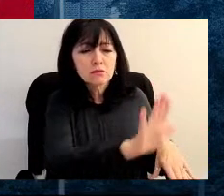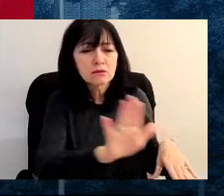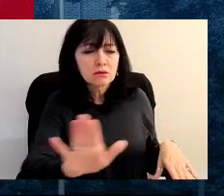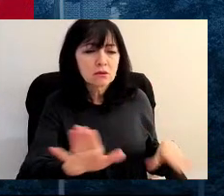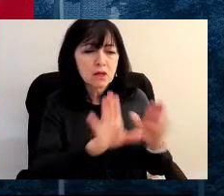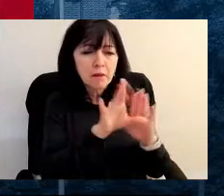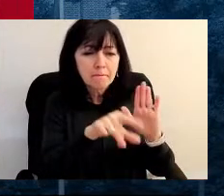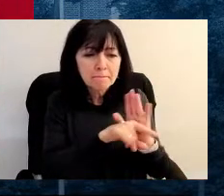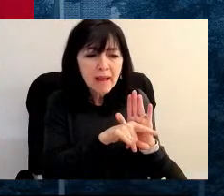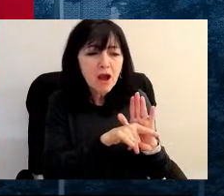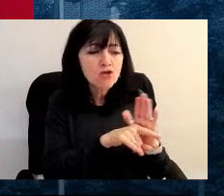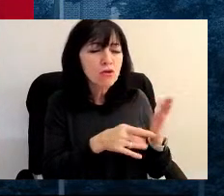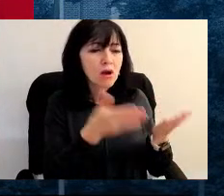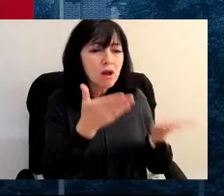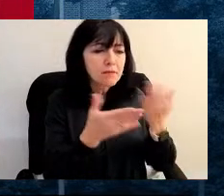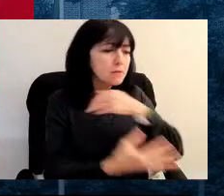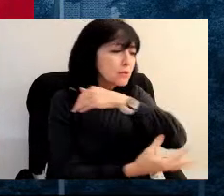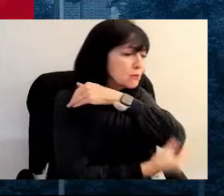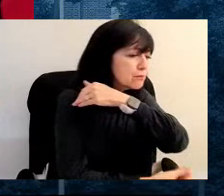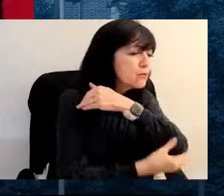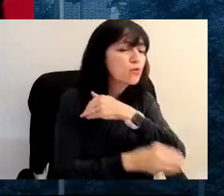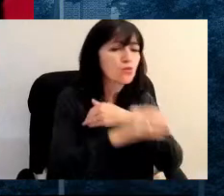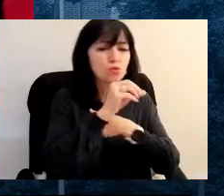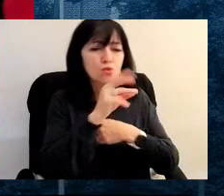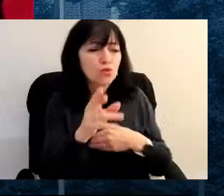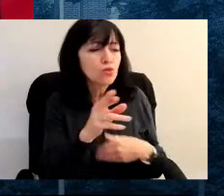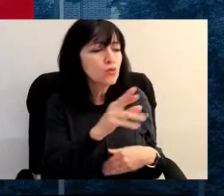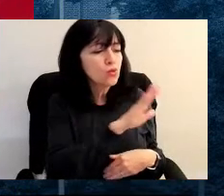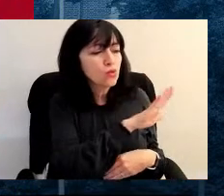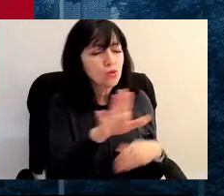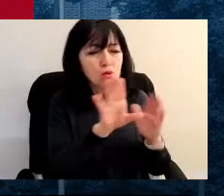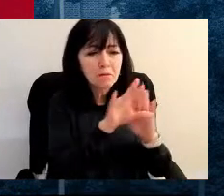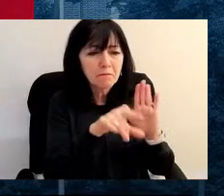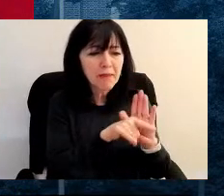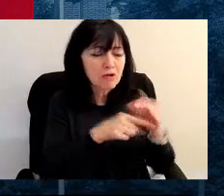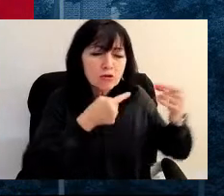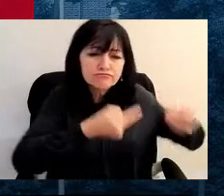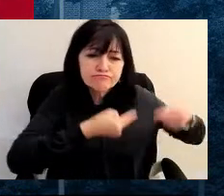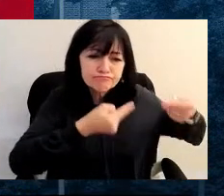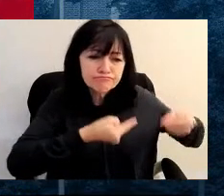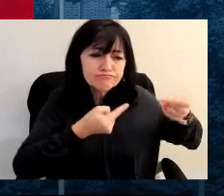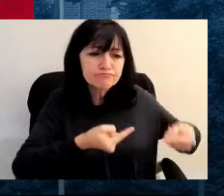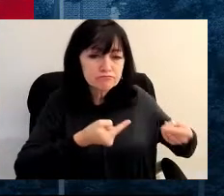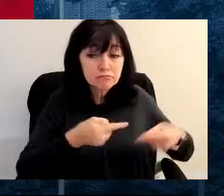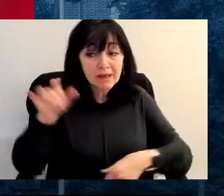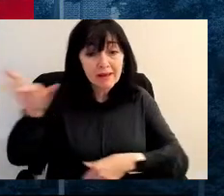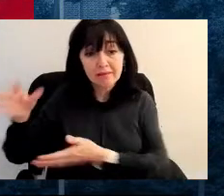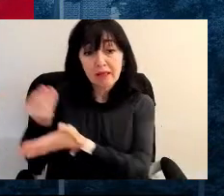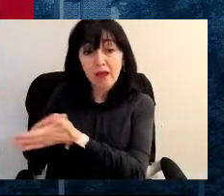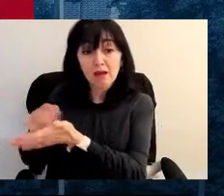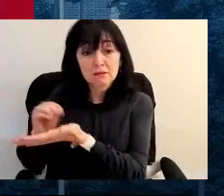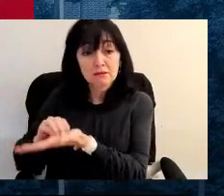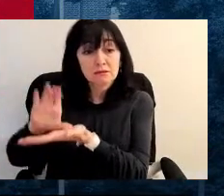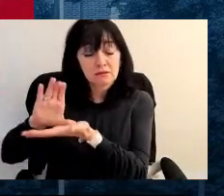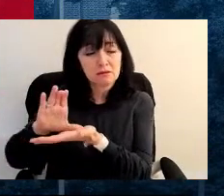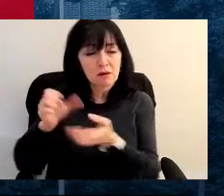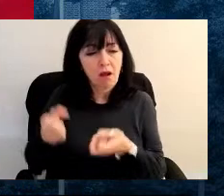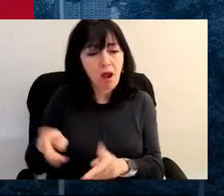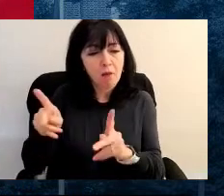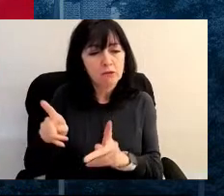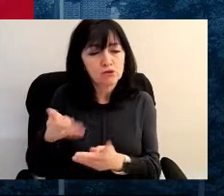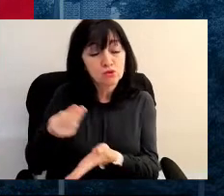need the extra help. Across the state, this funding has meant different things for every different school, and I expect